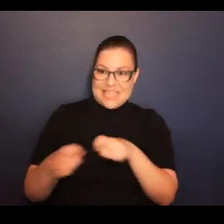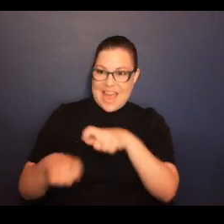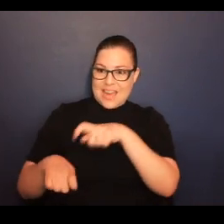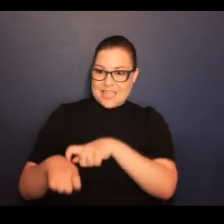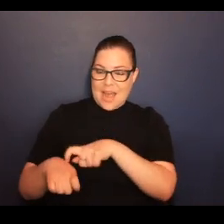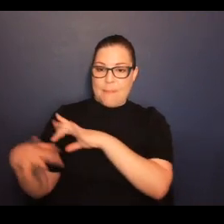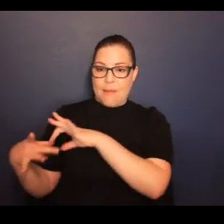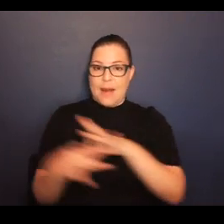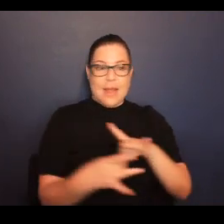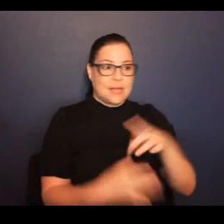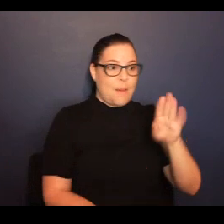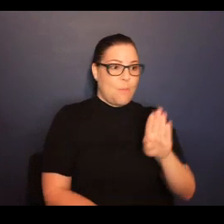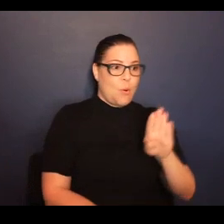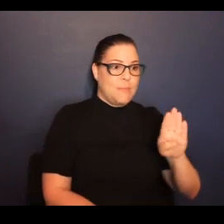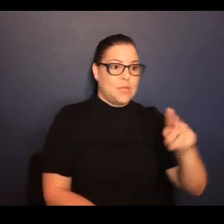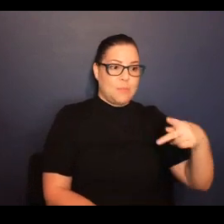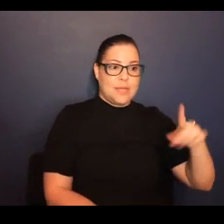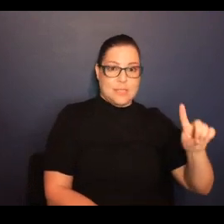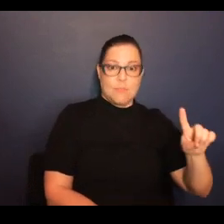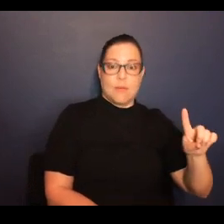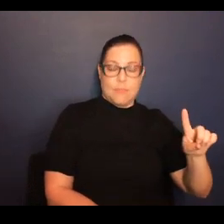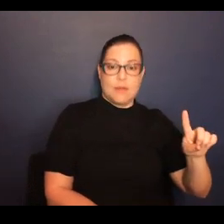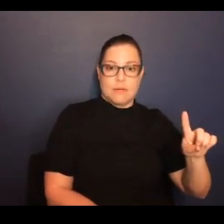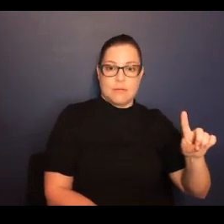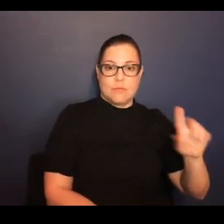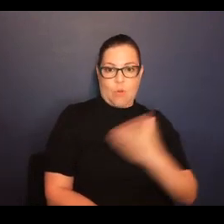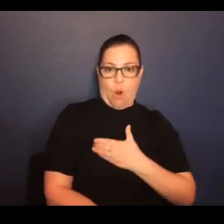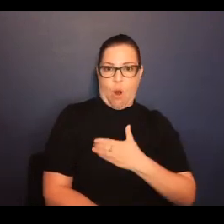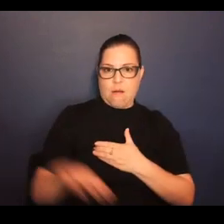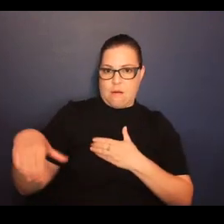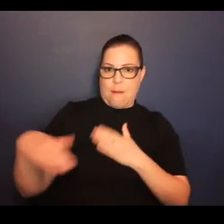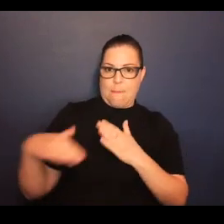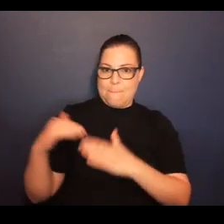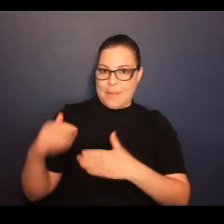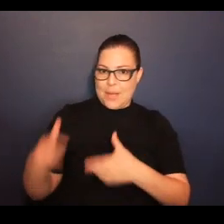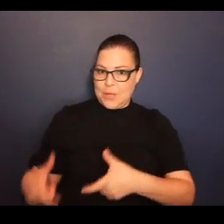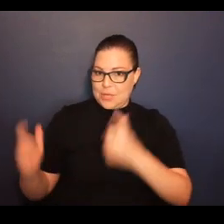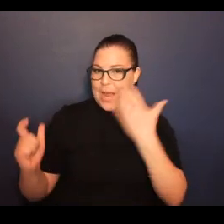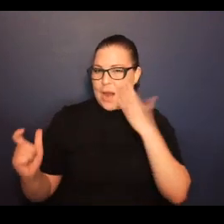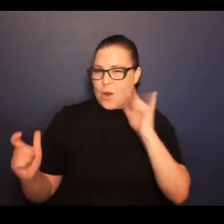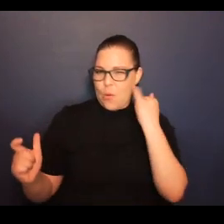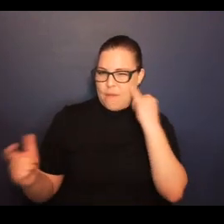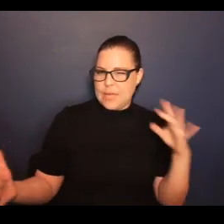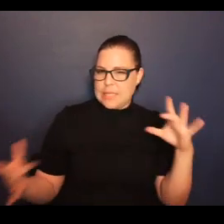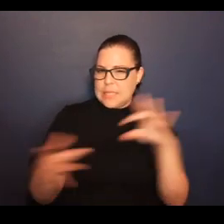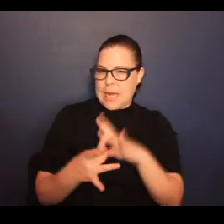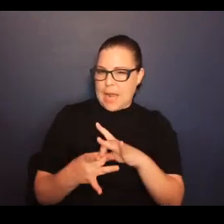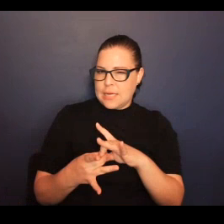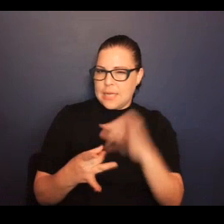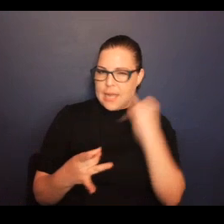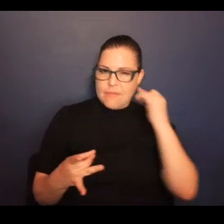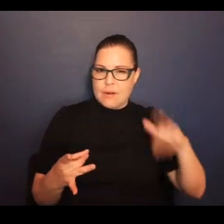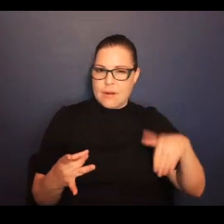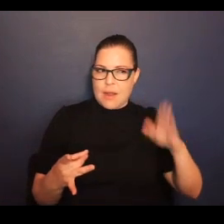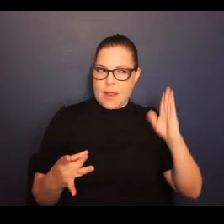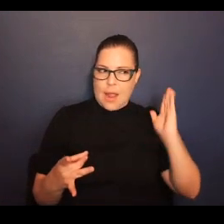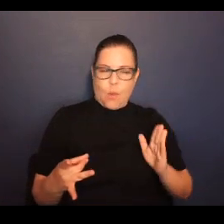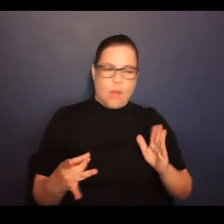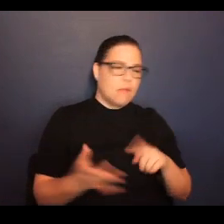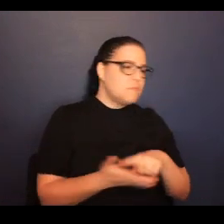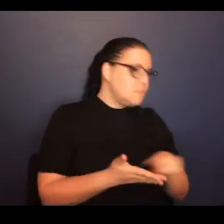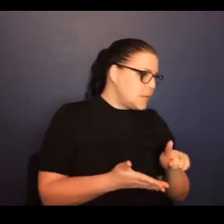Police Department to Ocean Breeze. So I'm not sure if that's hooked up yet, but if it's not, I'll make sure and follow up on